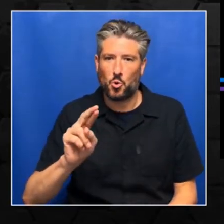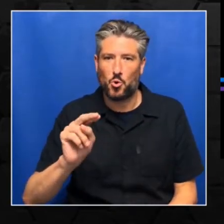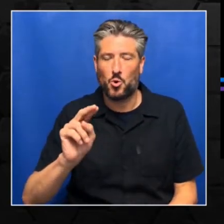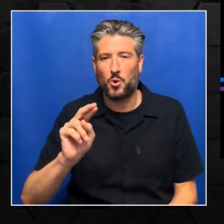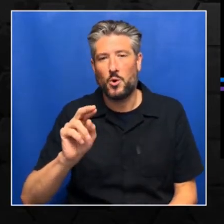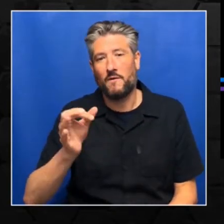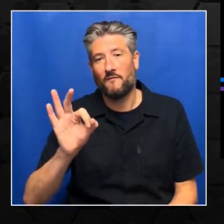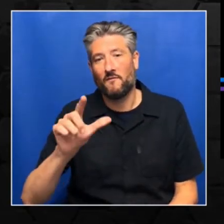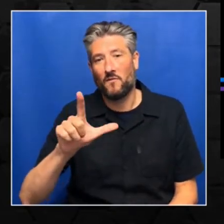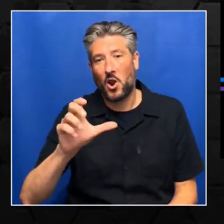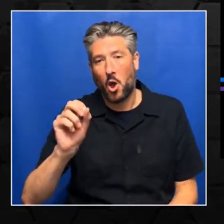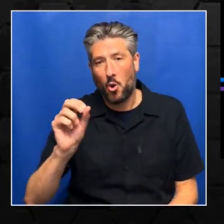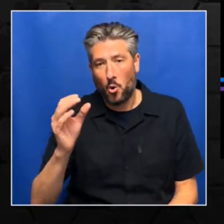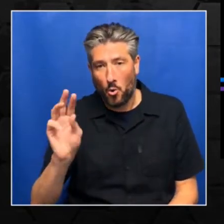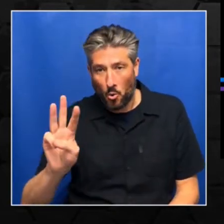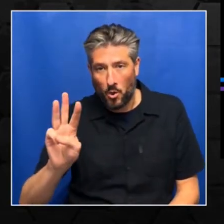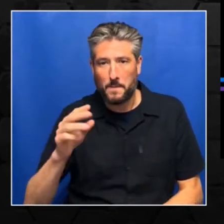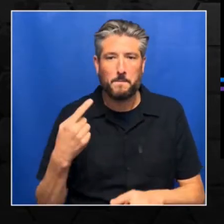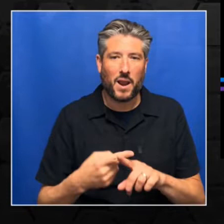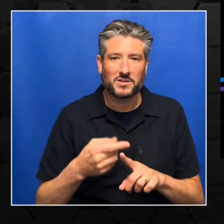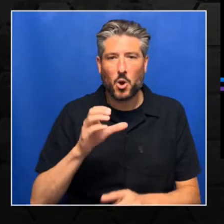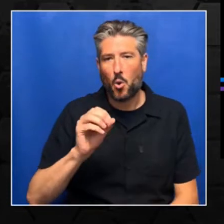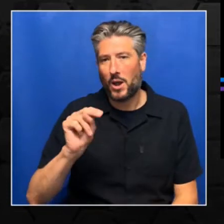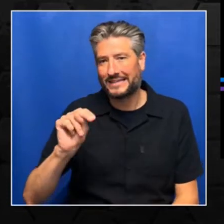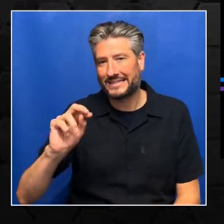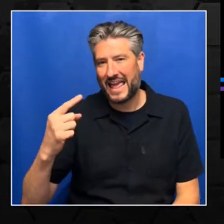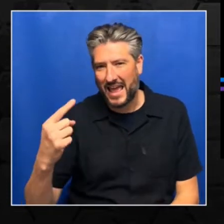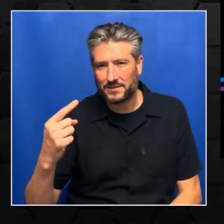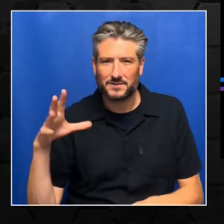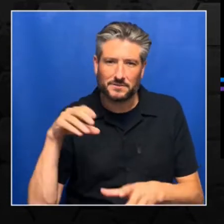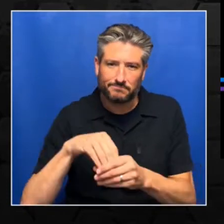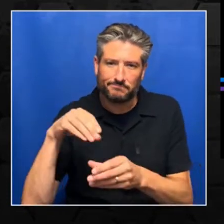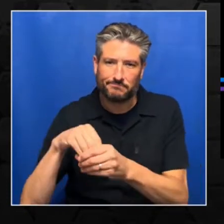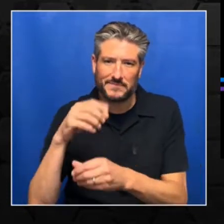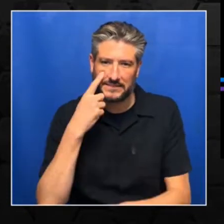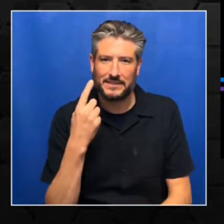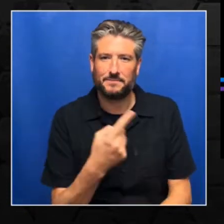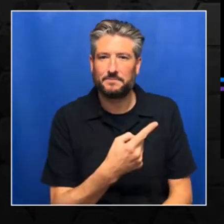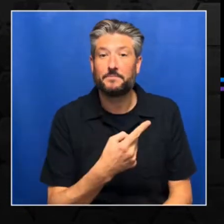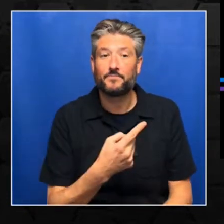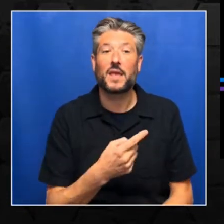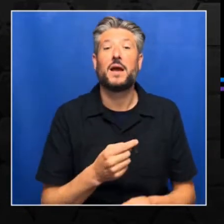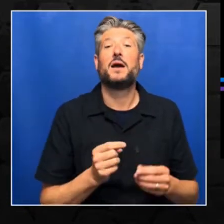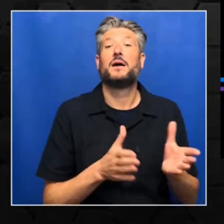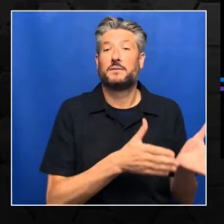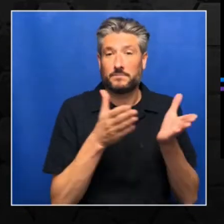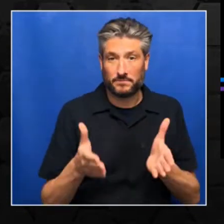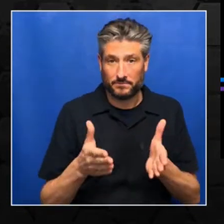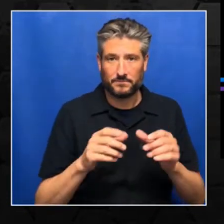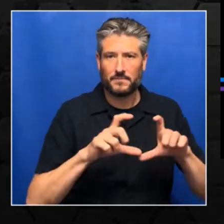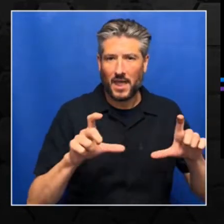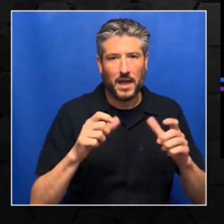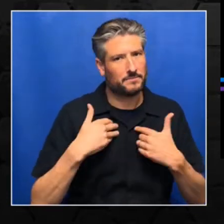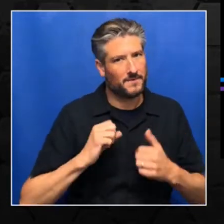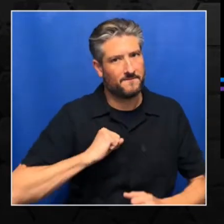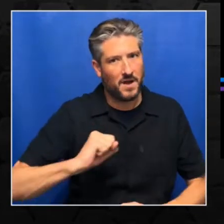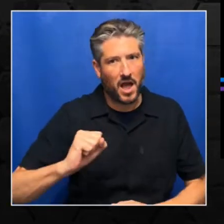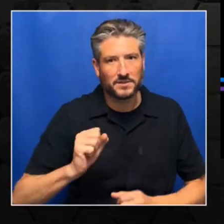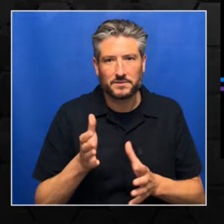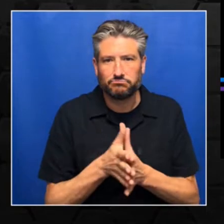it's also very scalable, as you can see. Moving on, I'm just moving a bit fast because of